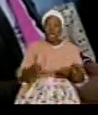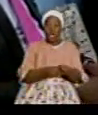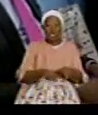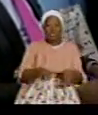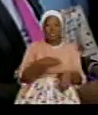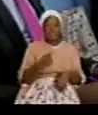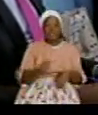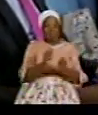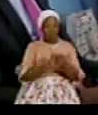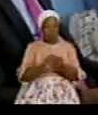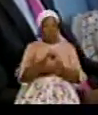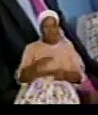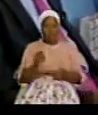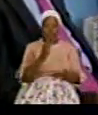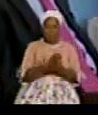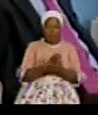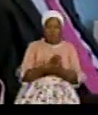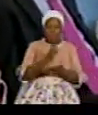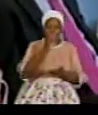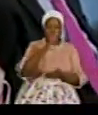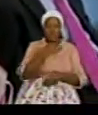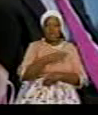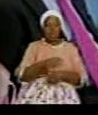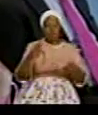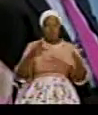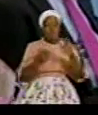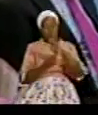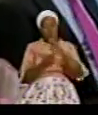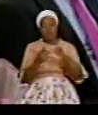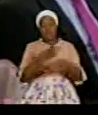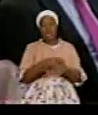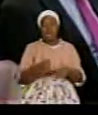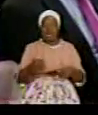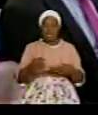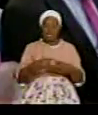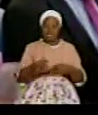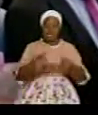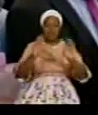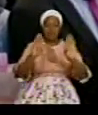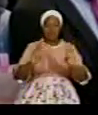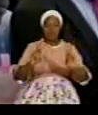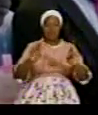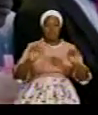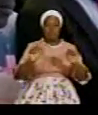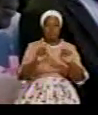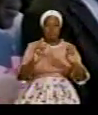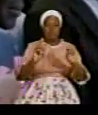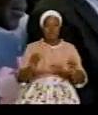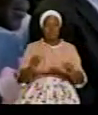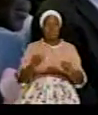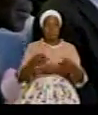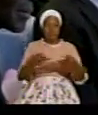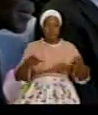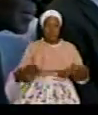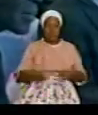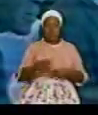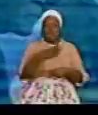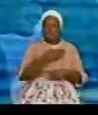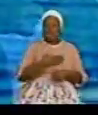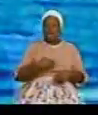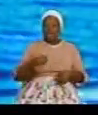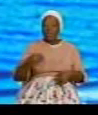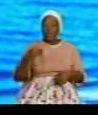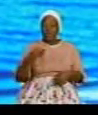of cups and pots and brazen vessels and of tables, even